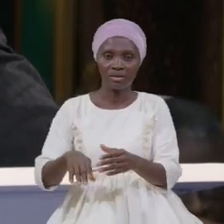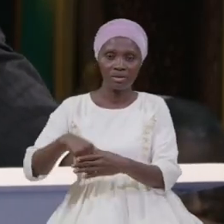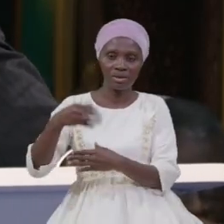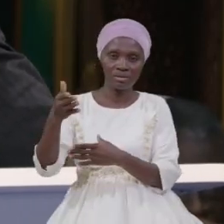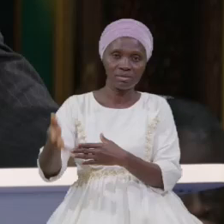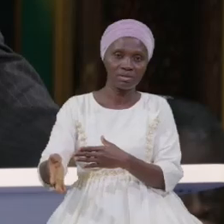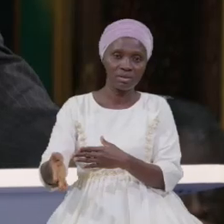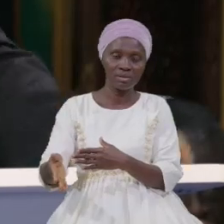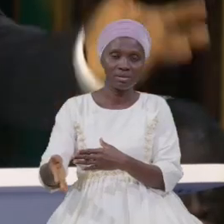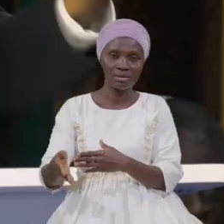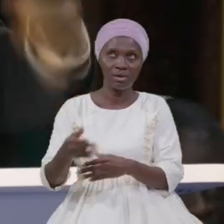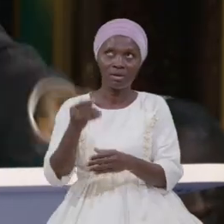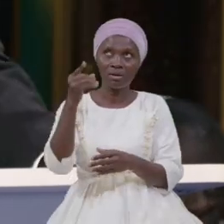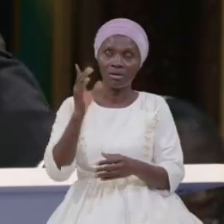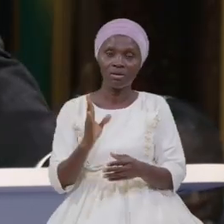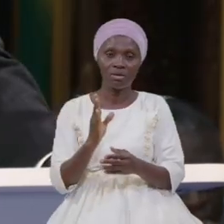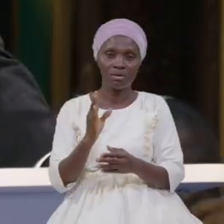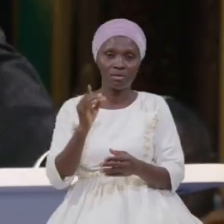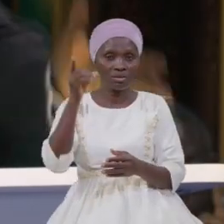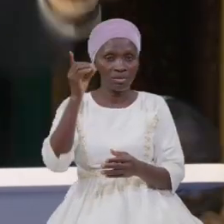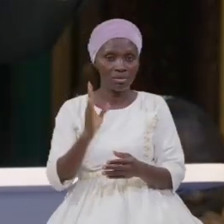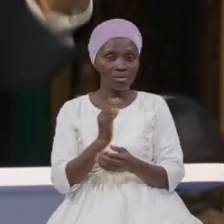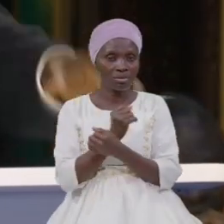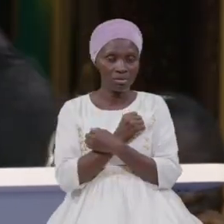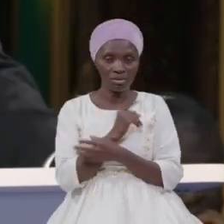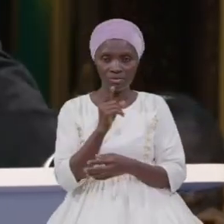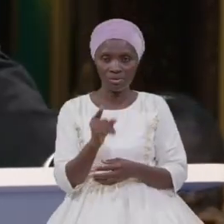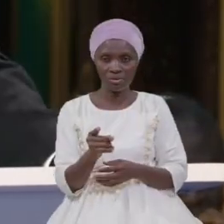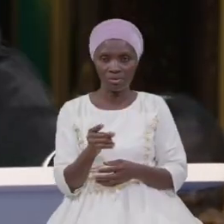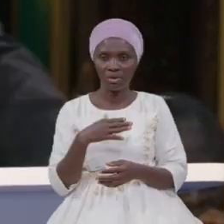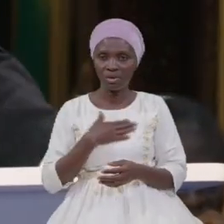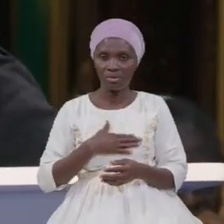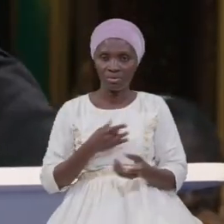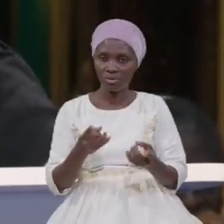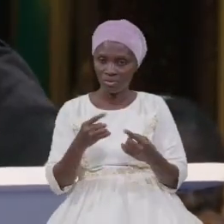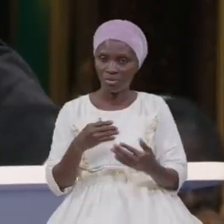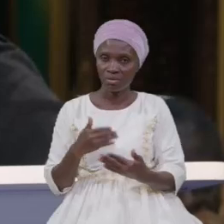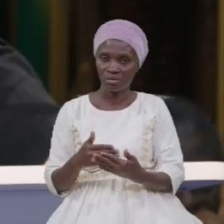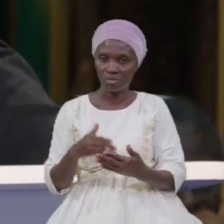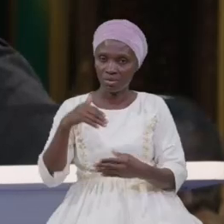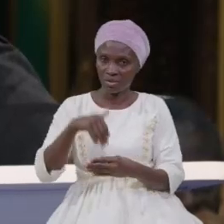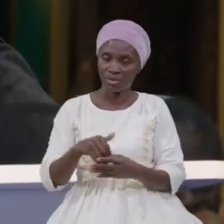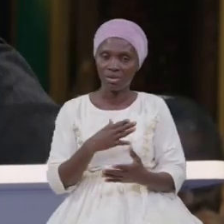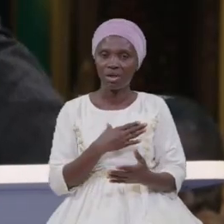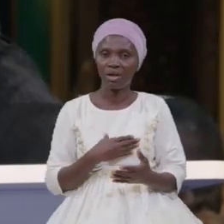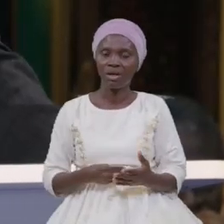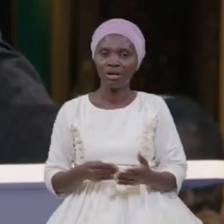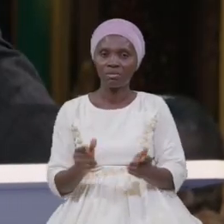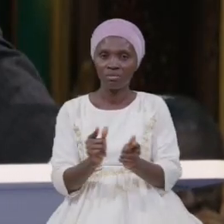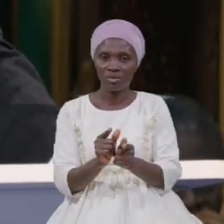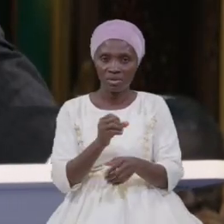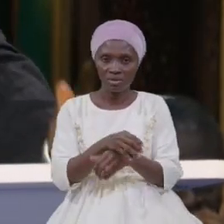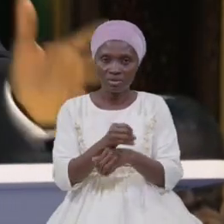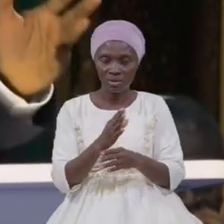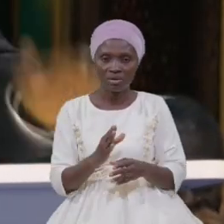you. Come nearer and meet any of the counselors so they can take your details.